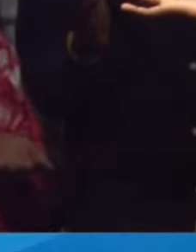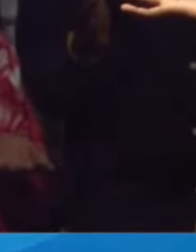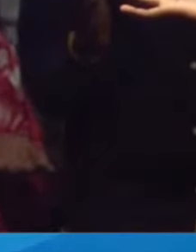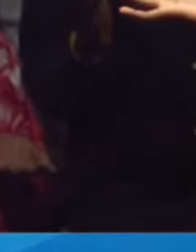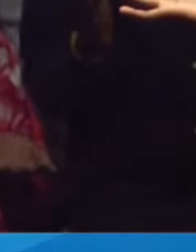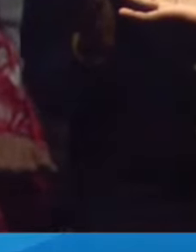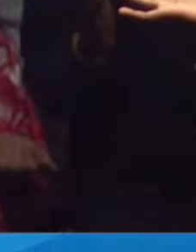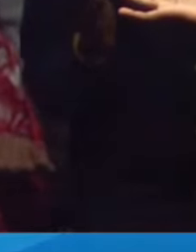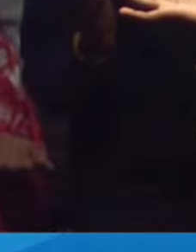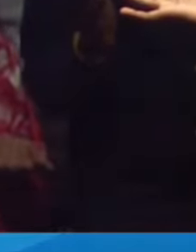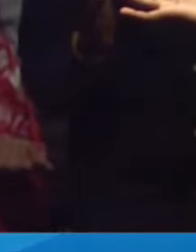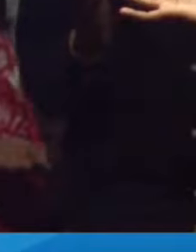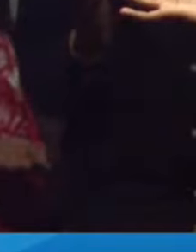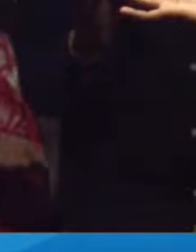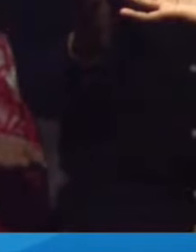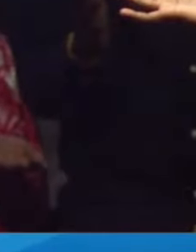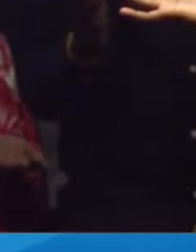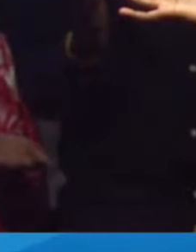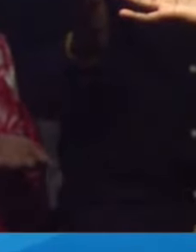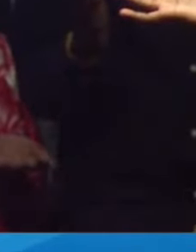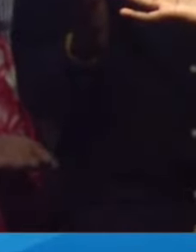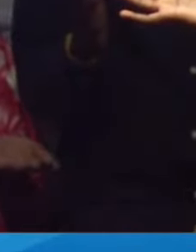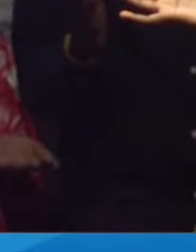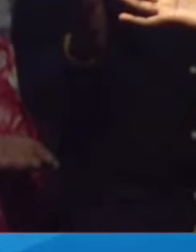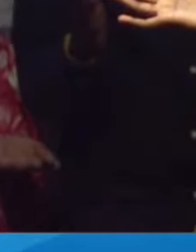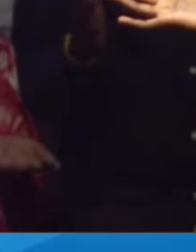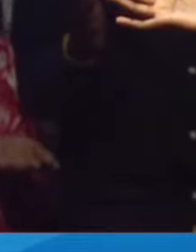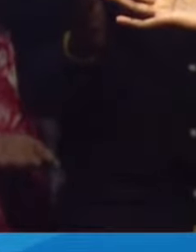Jesus Jesus